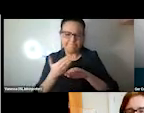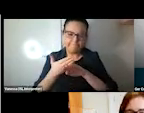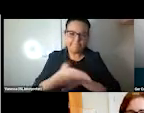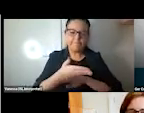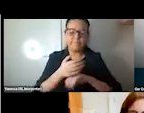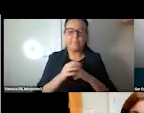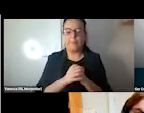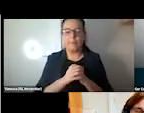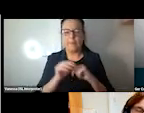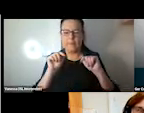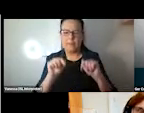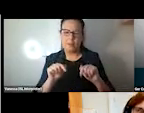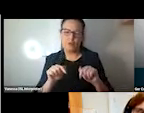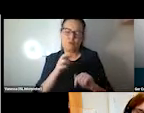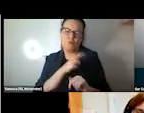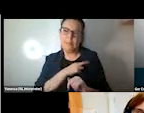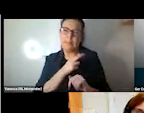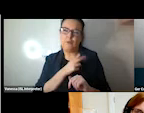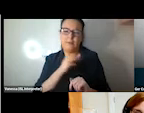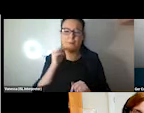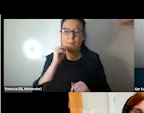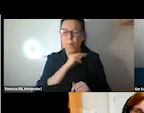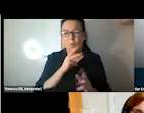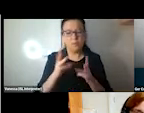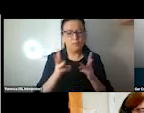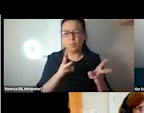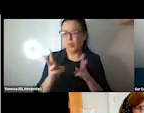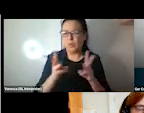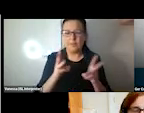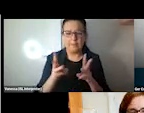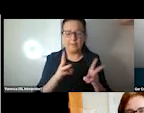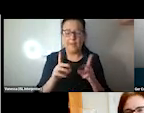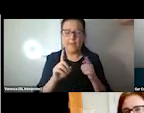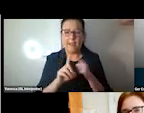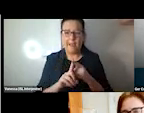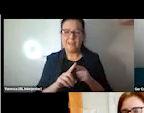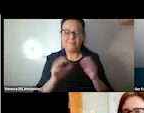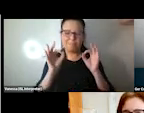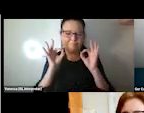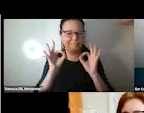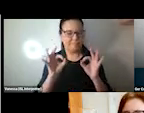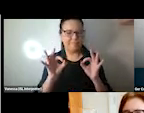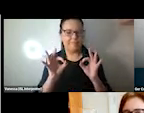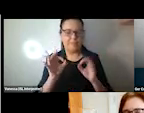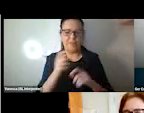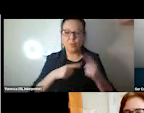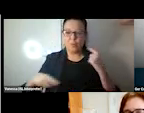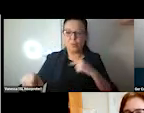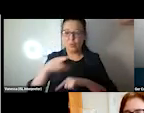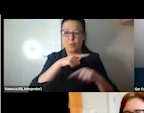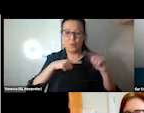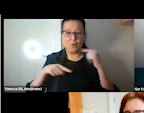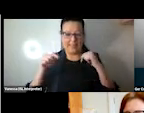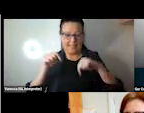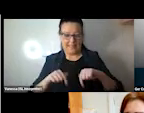really important block of work. And it's really great that so many of you have gathered here together